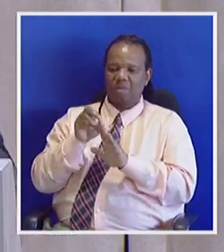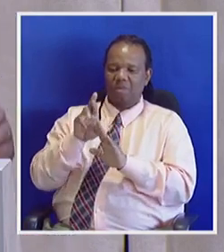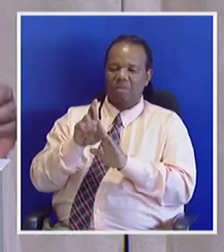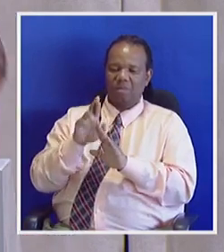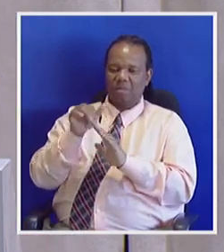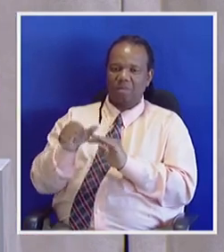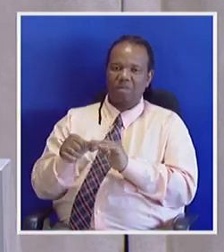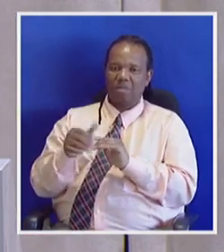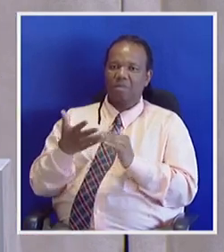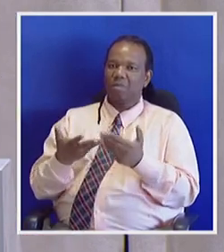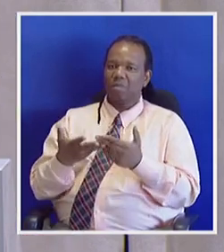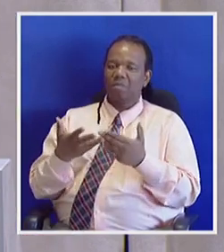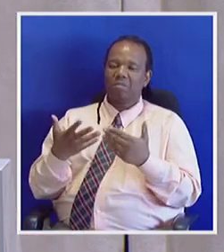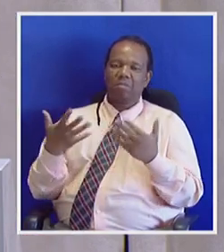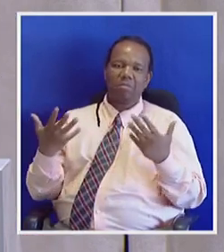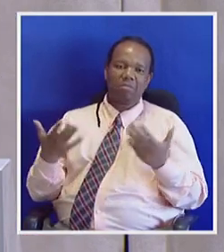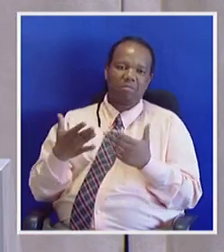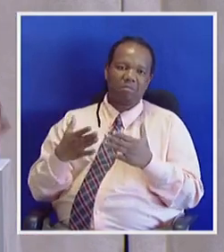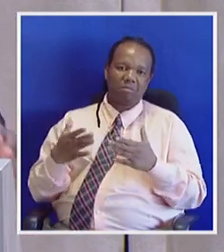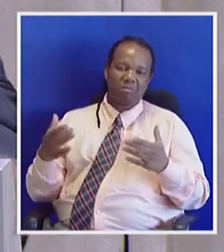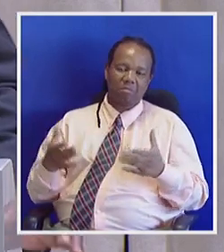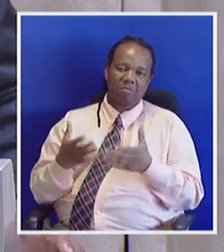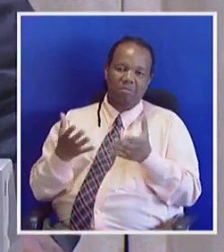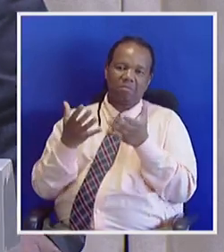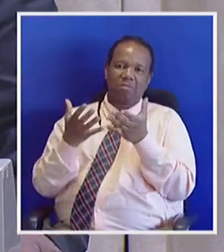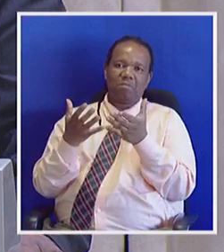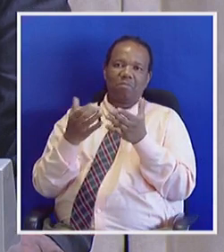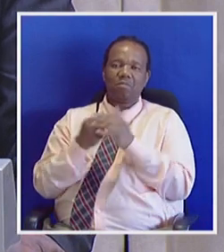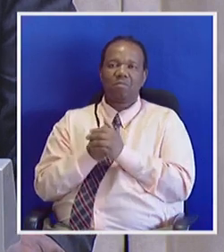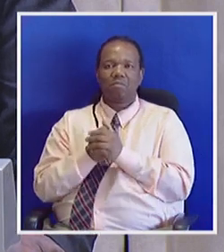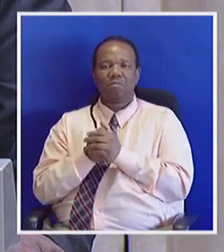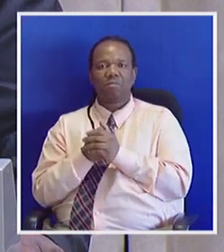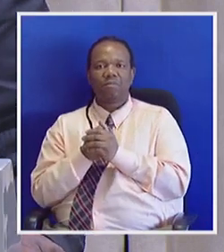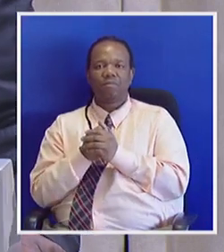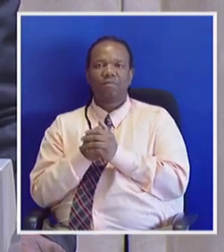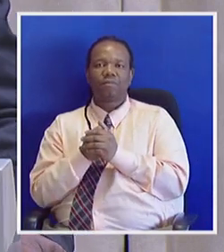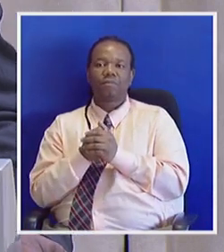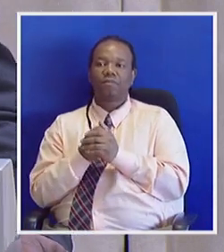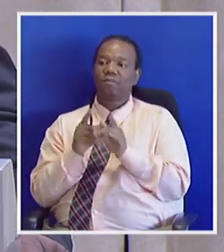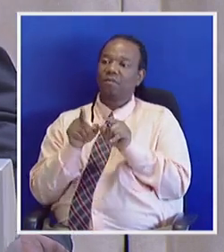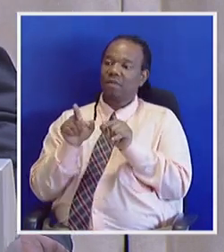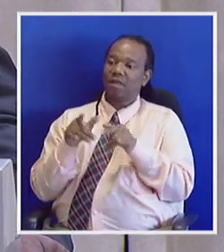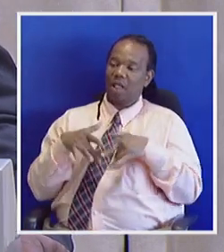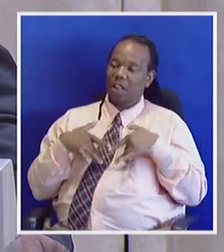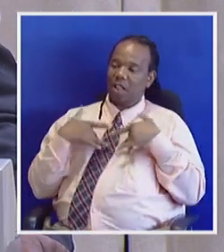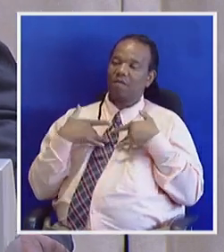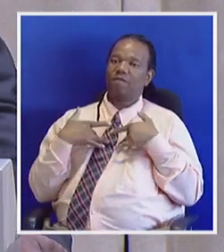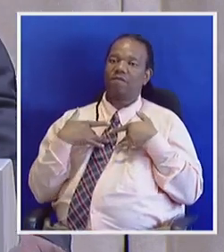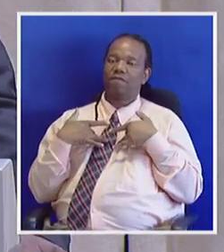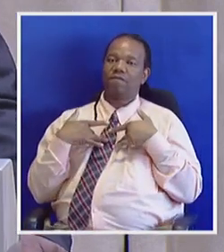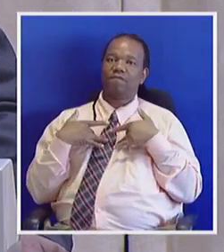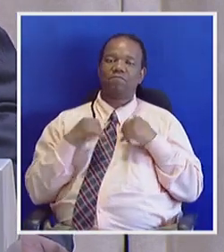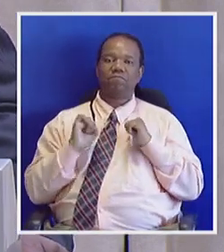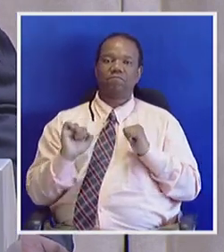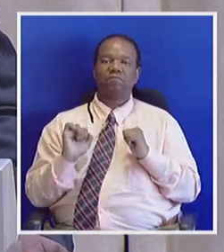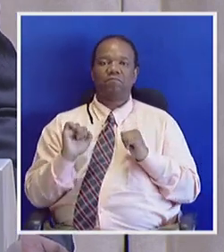going to be a great boost, we believe, to their own lives. And it's also